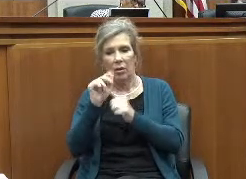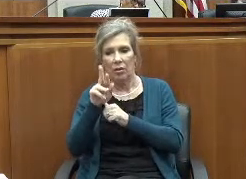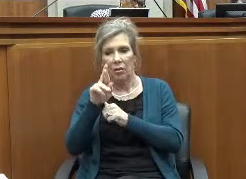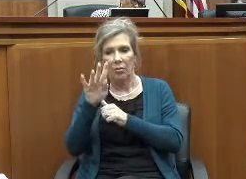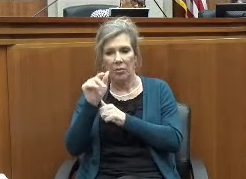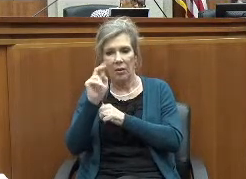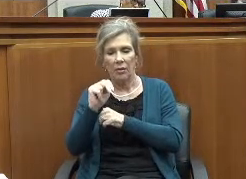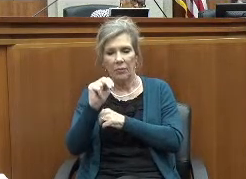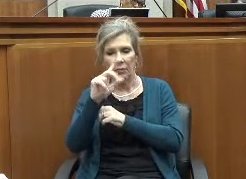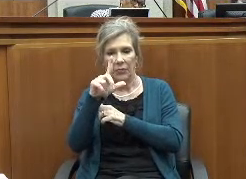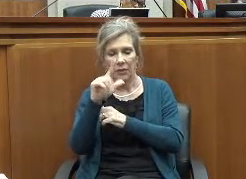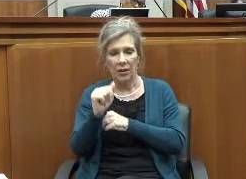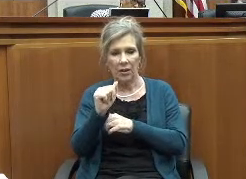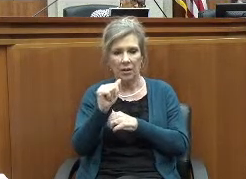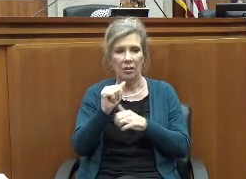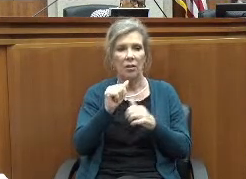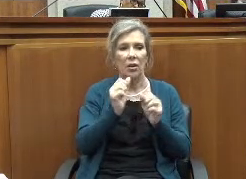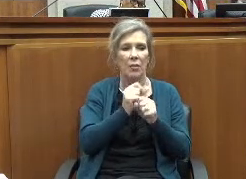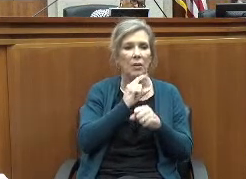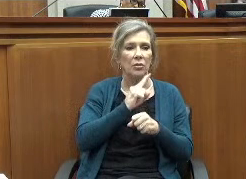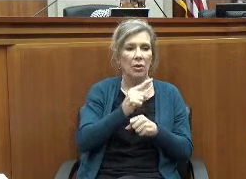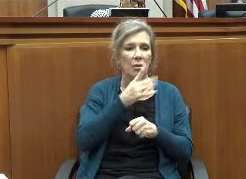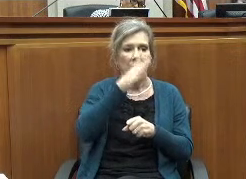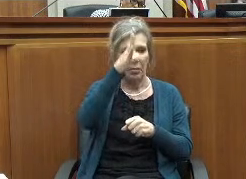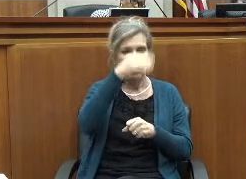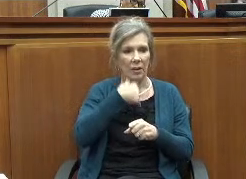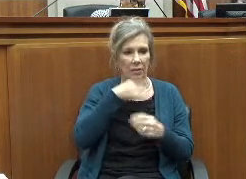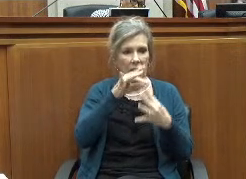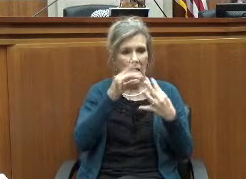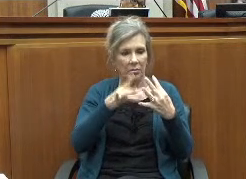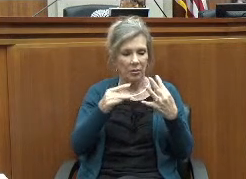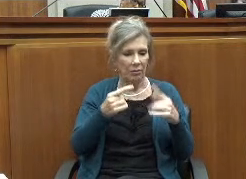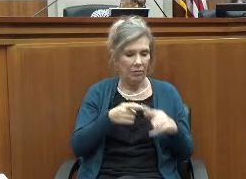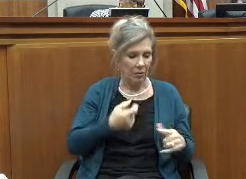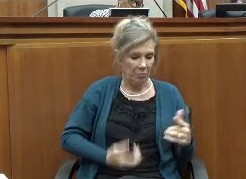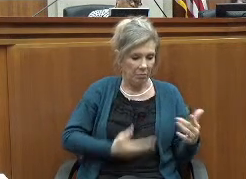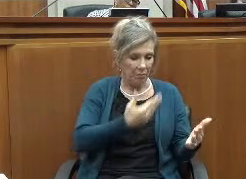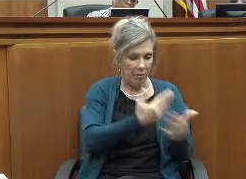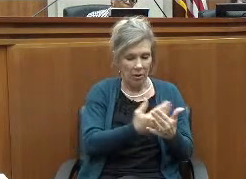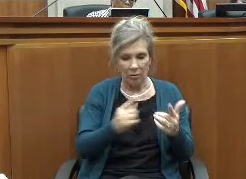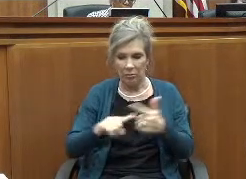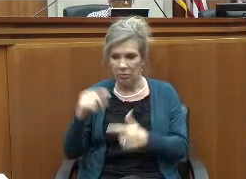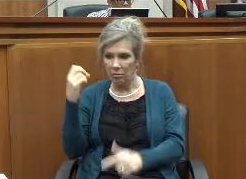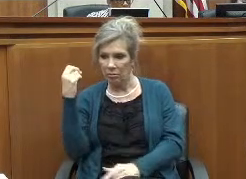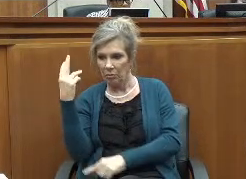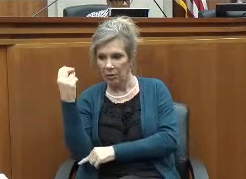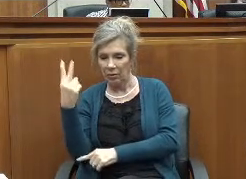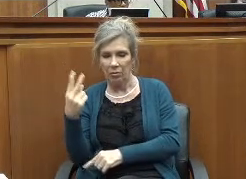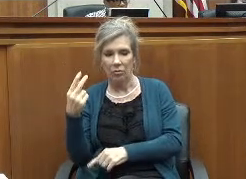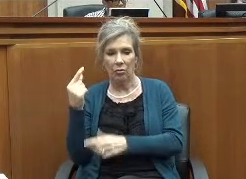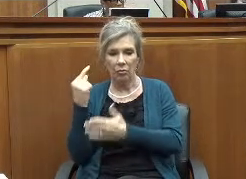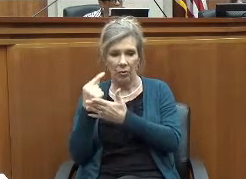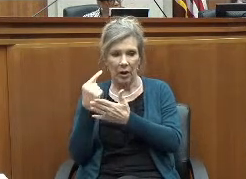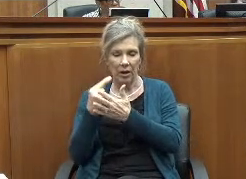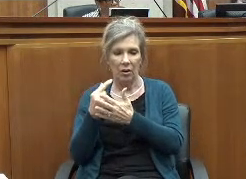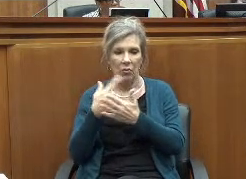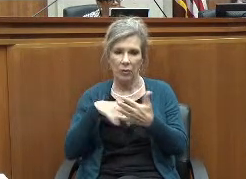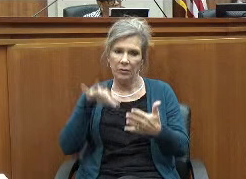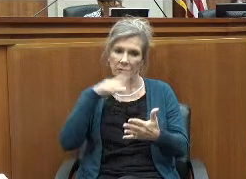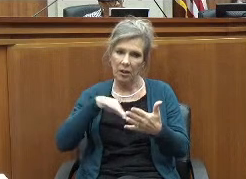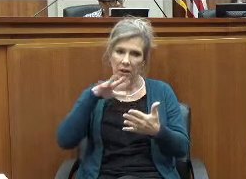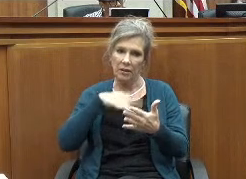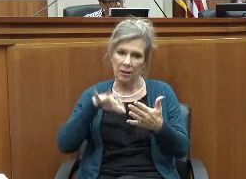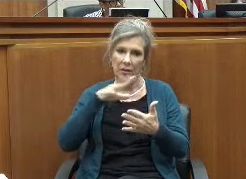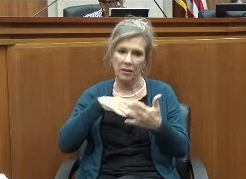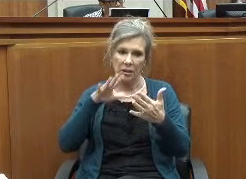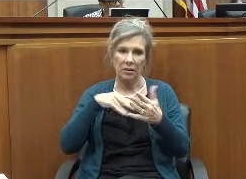quality options from birth to 12th grade. And we've done surveys, we've done studies over and over again since 2013. And the one